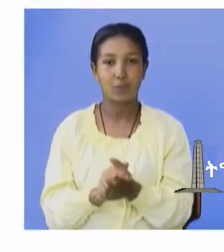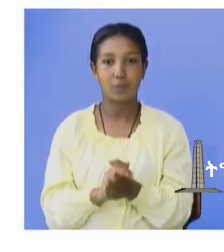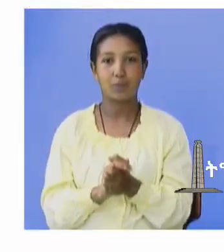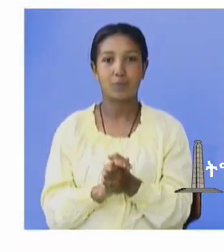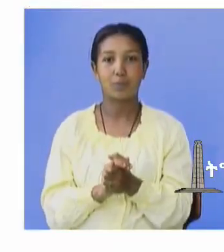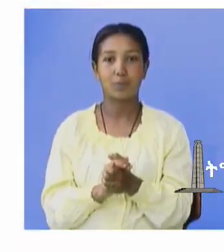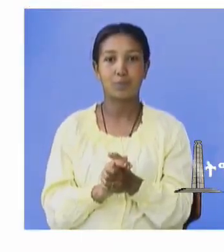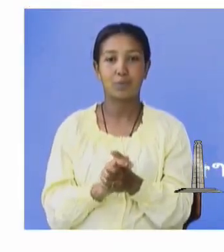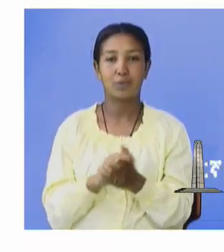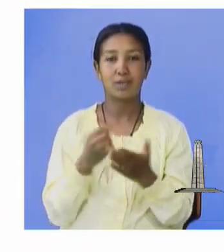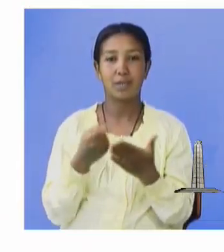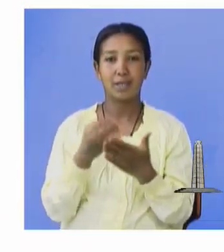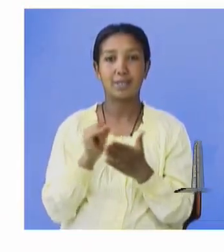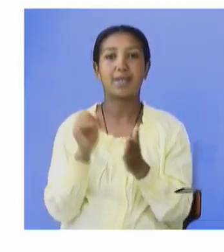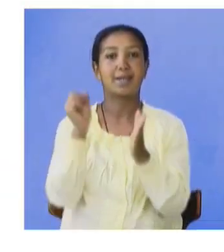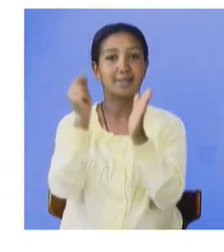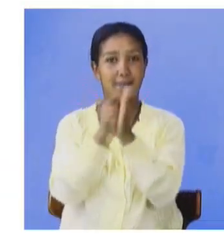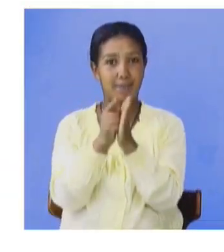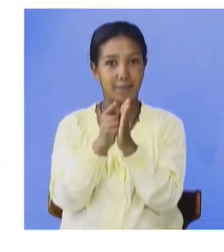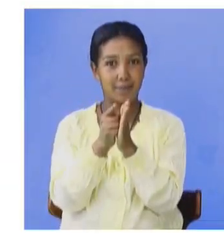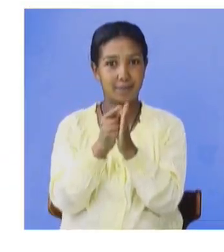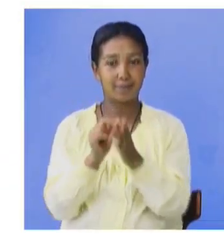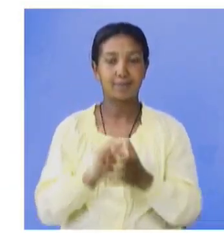Here is examples that